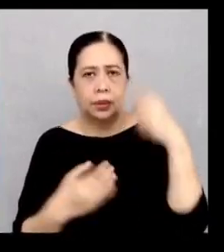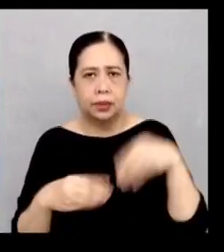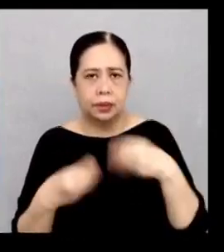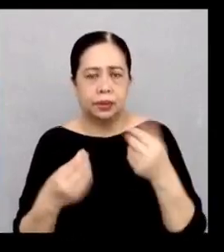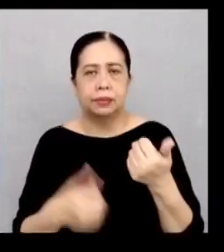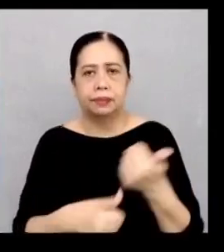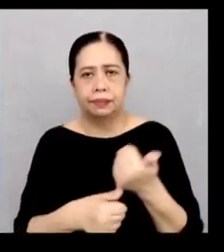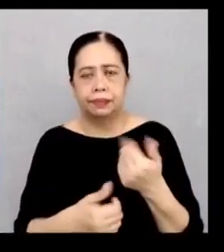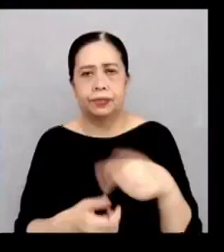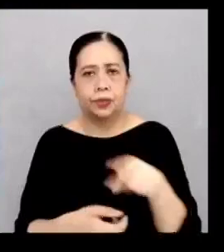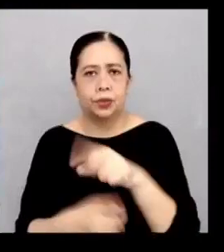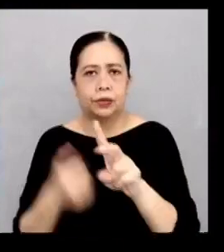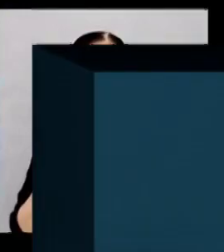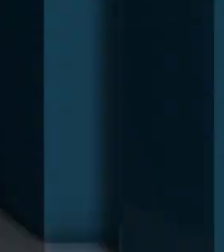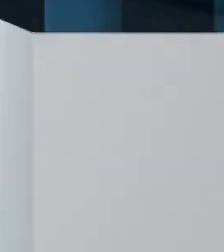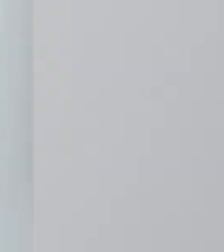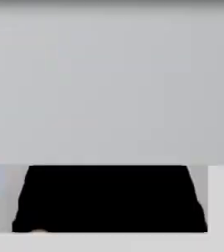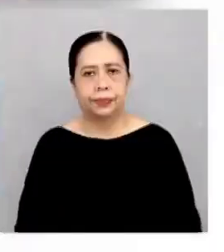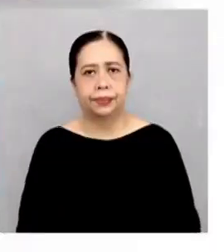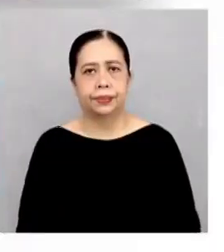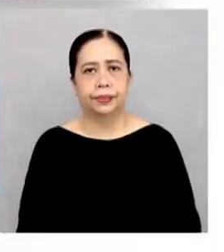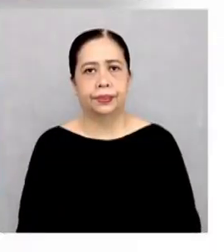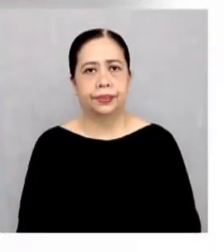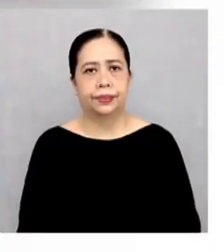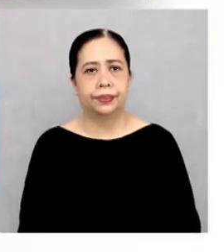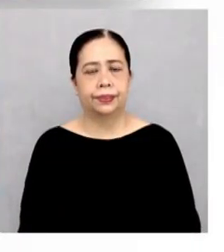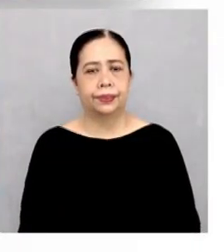assistance to the victims.